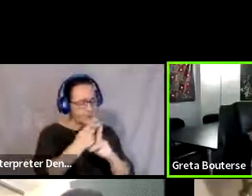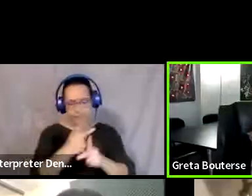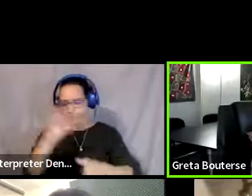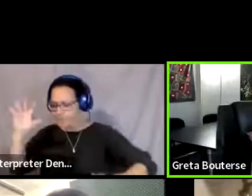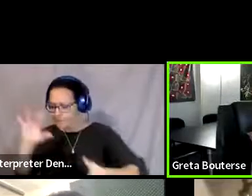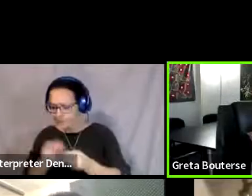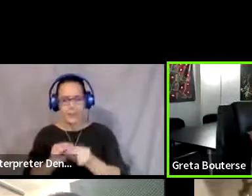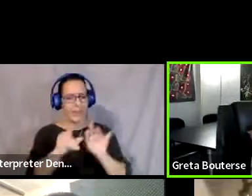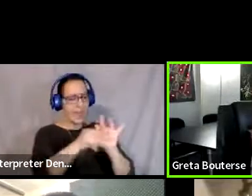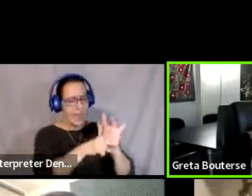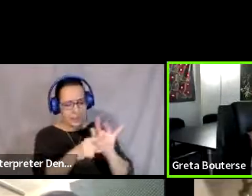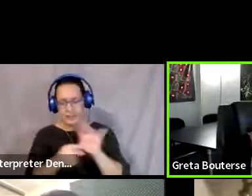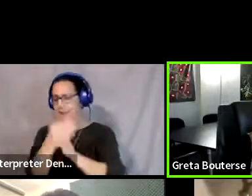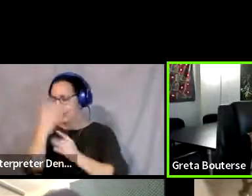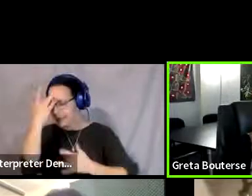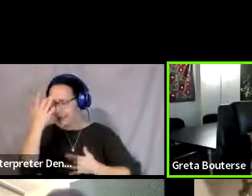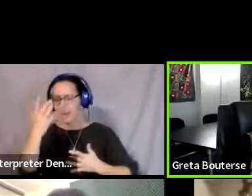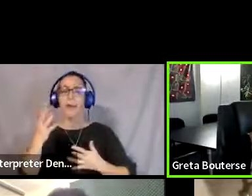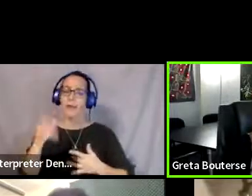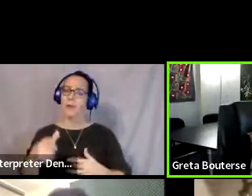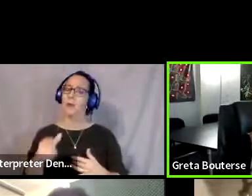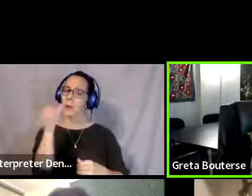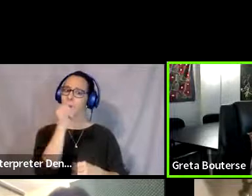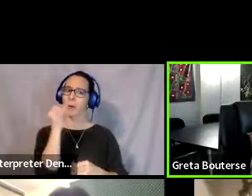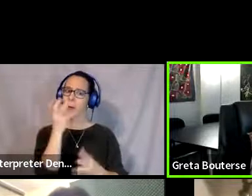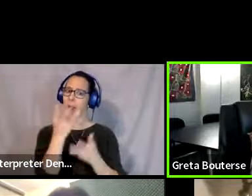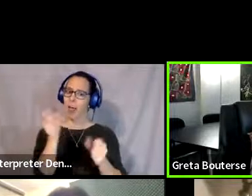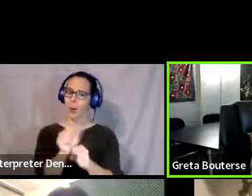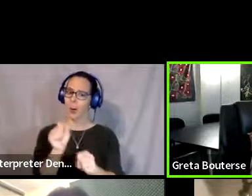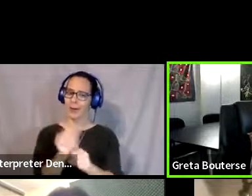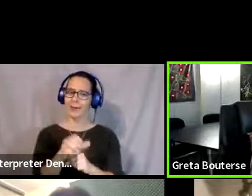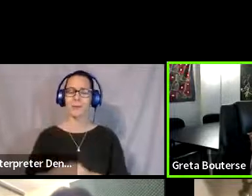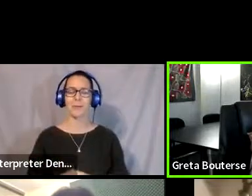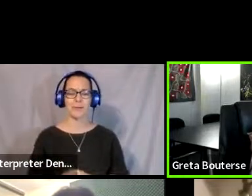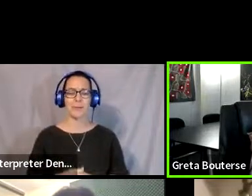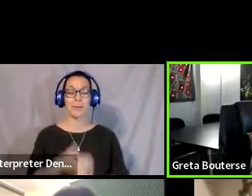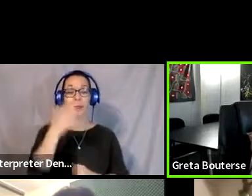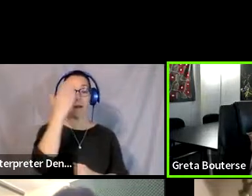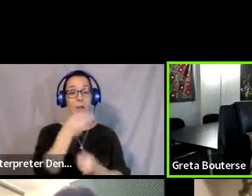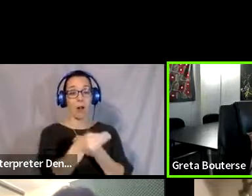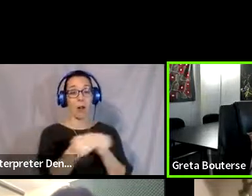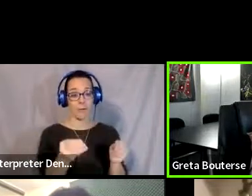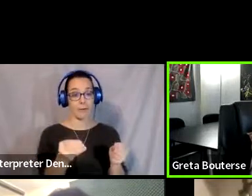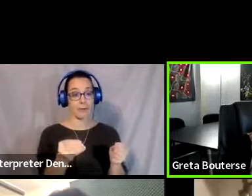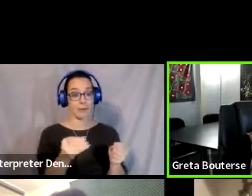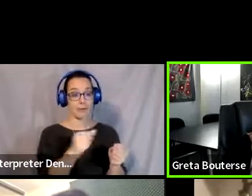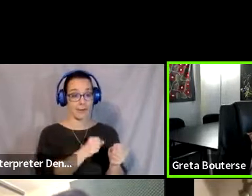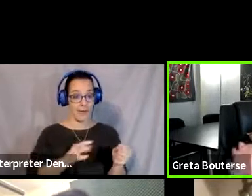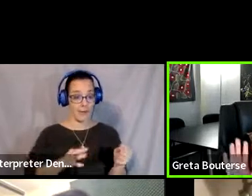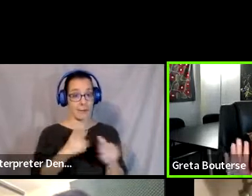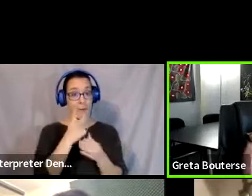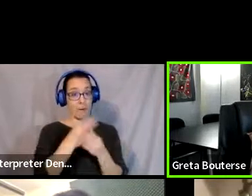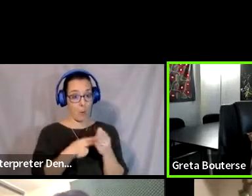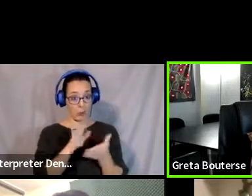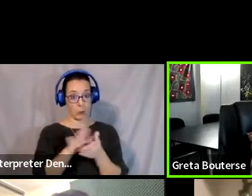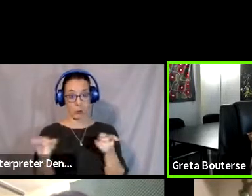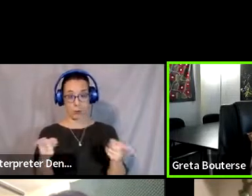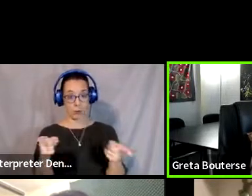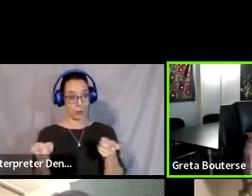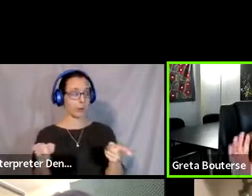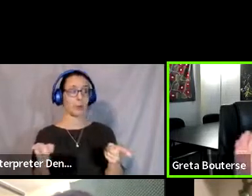quite a task. So our front offices, I know by both campuses, they have